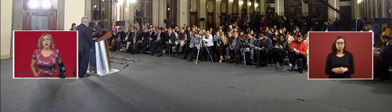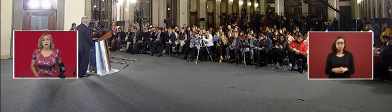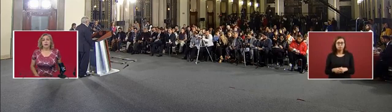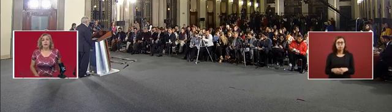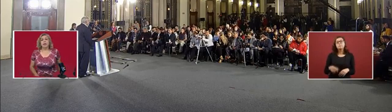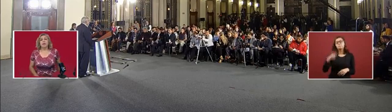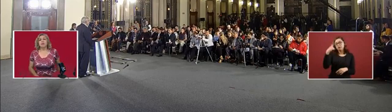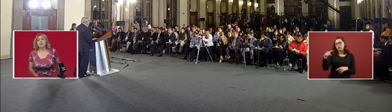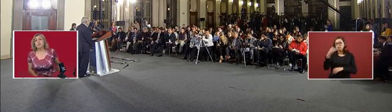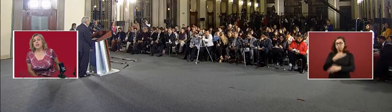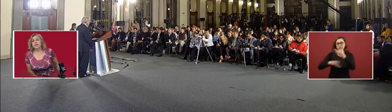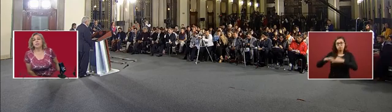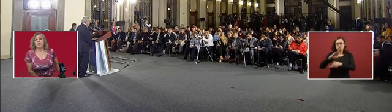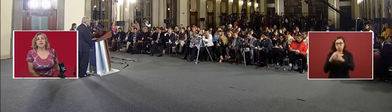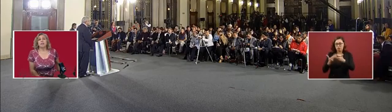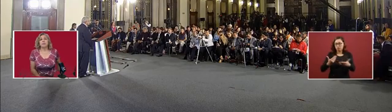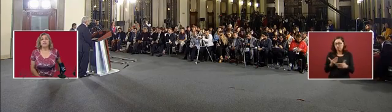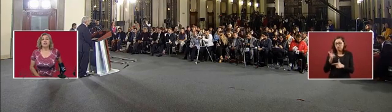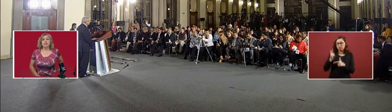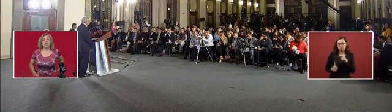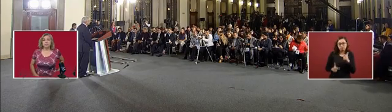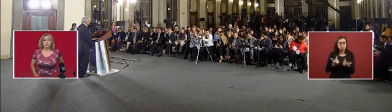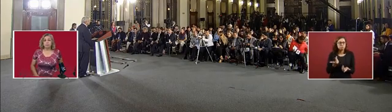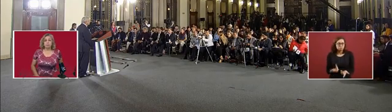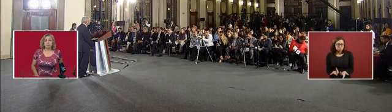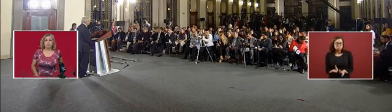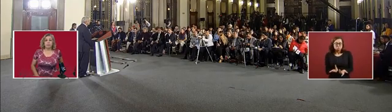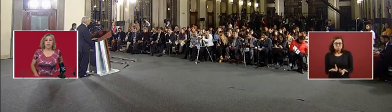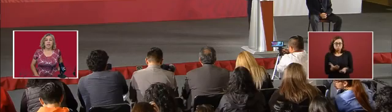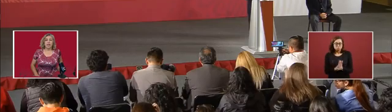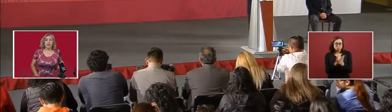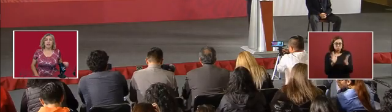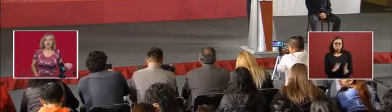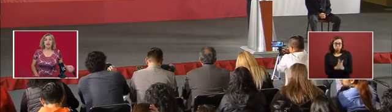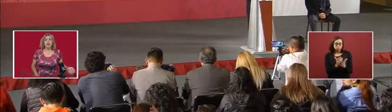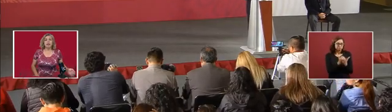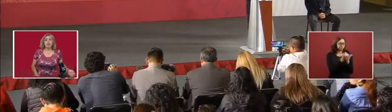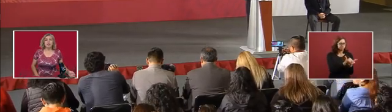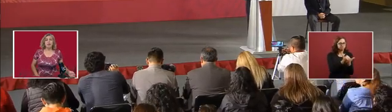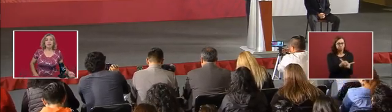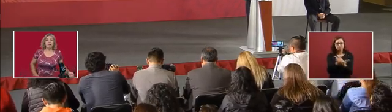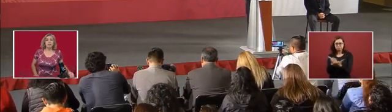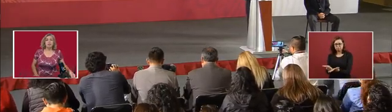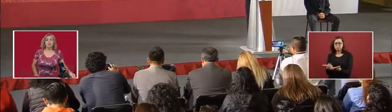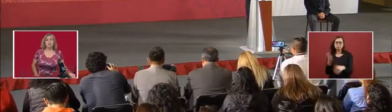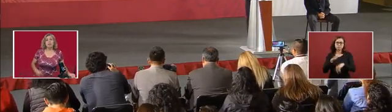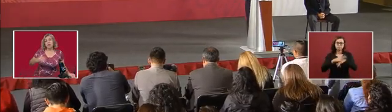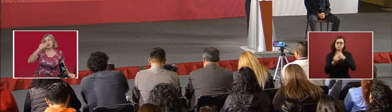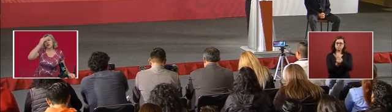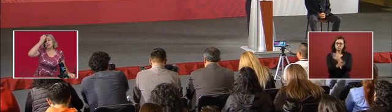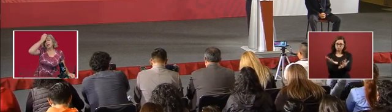and dehydration. Thank you, Mr. President. Well, so it was very